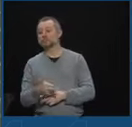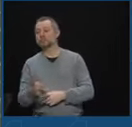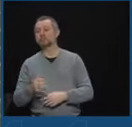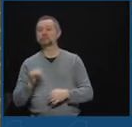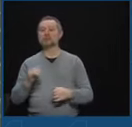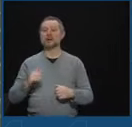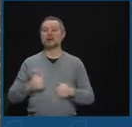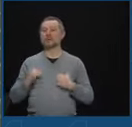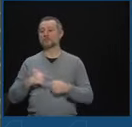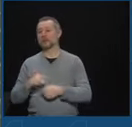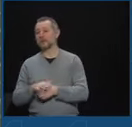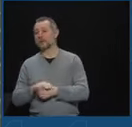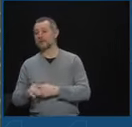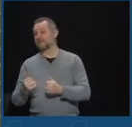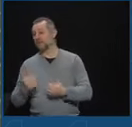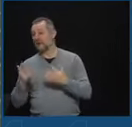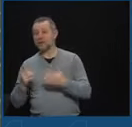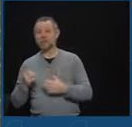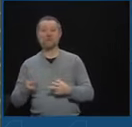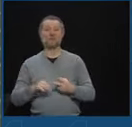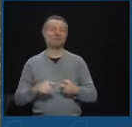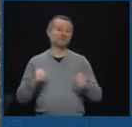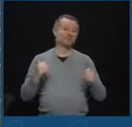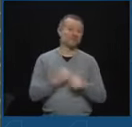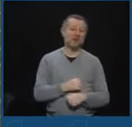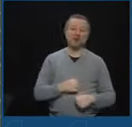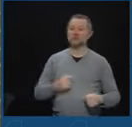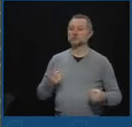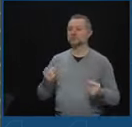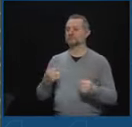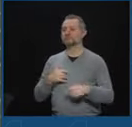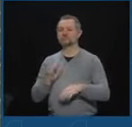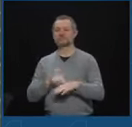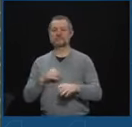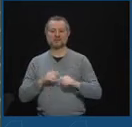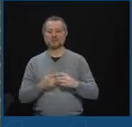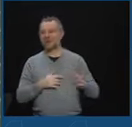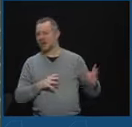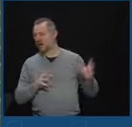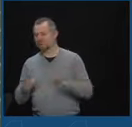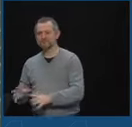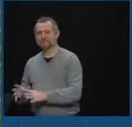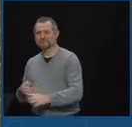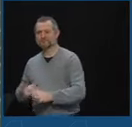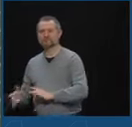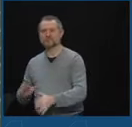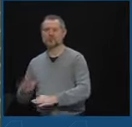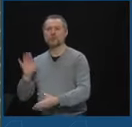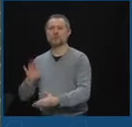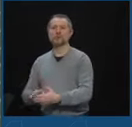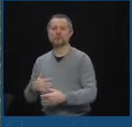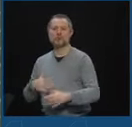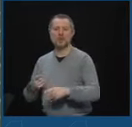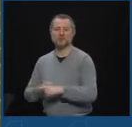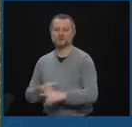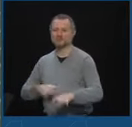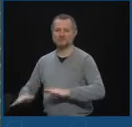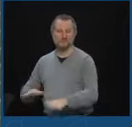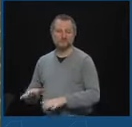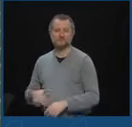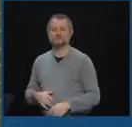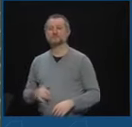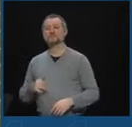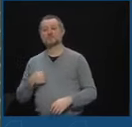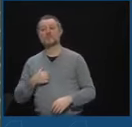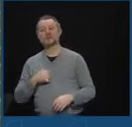was a fire or a fight or something, I would have to call my team and we would come try to mediate that conflict. So with hard work and dedication, I was